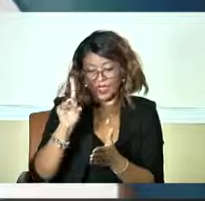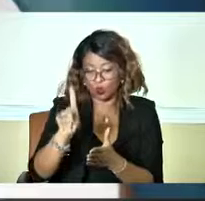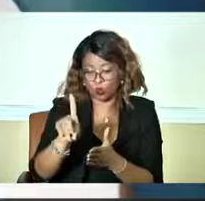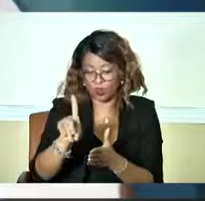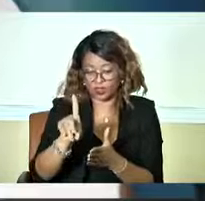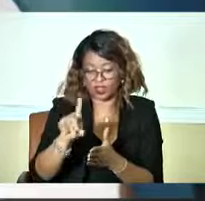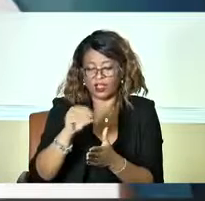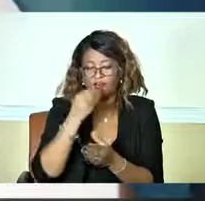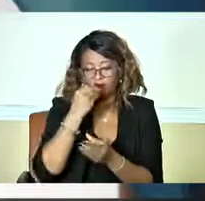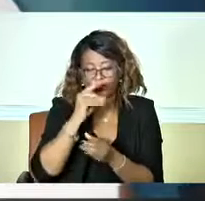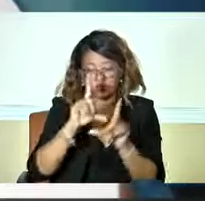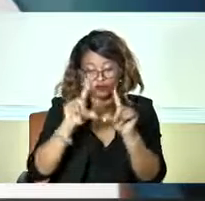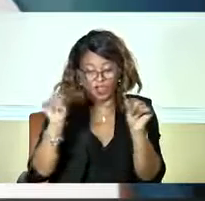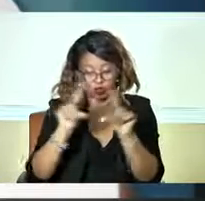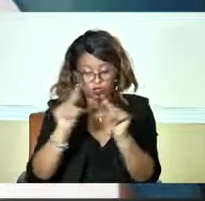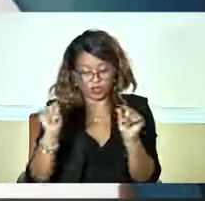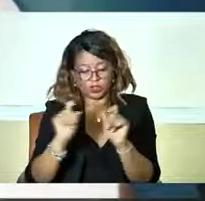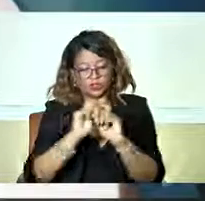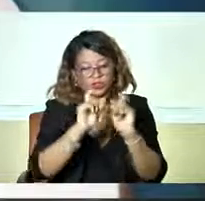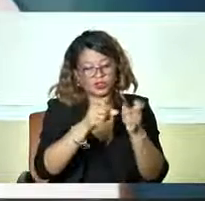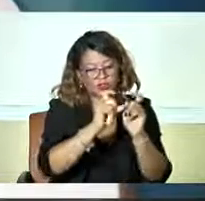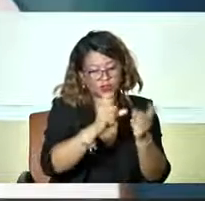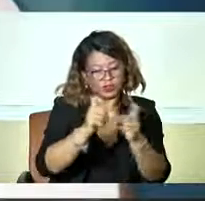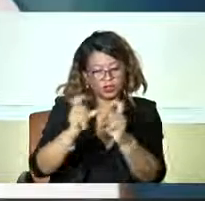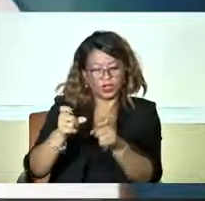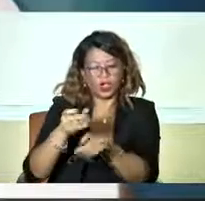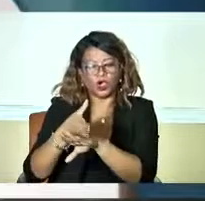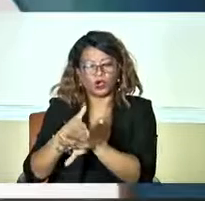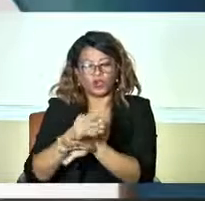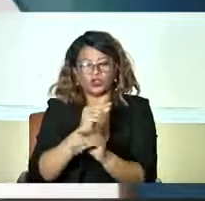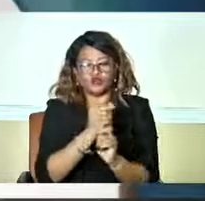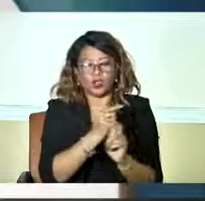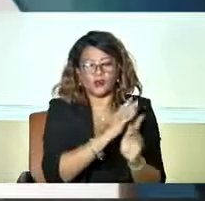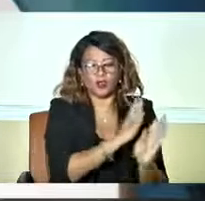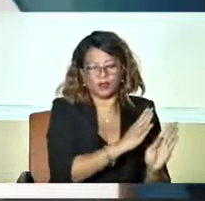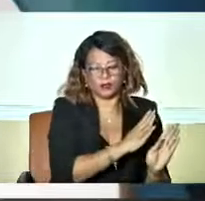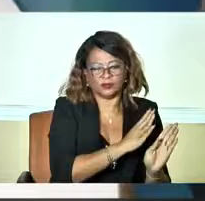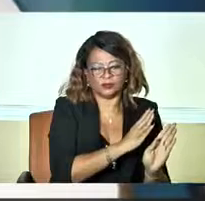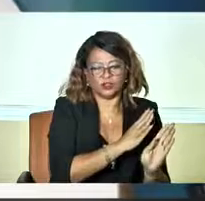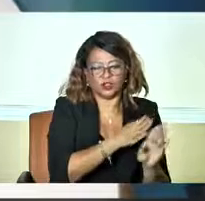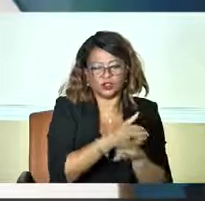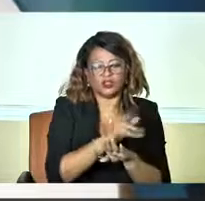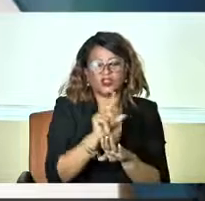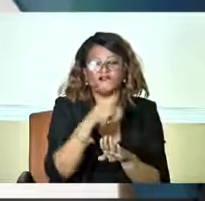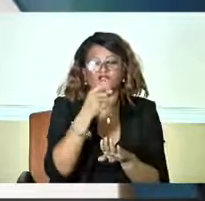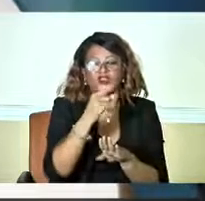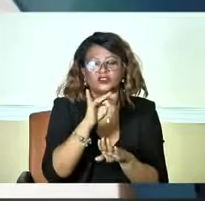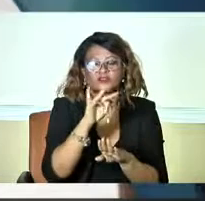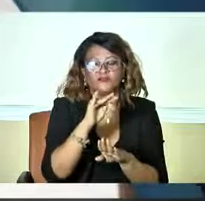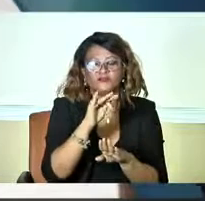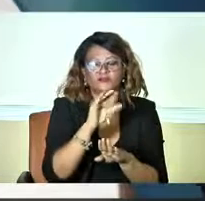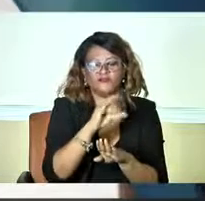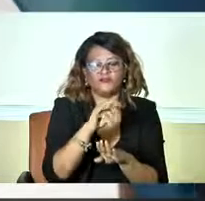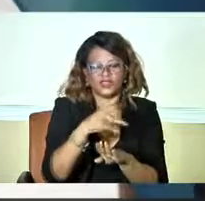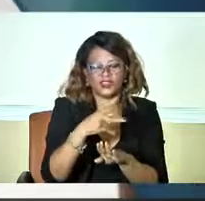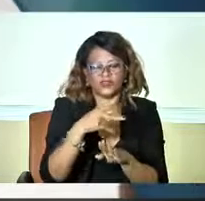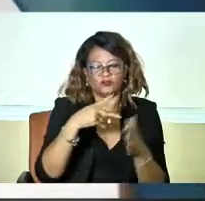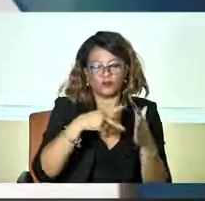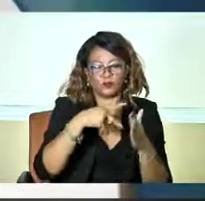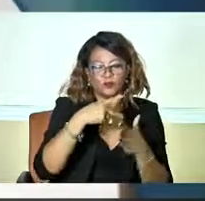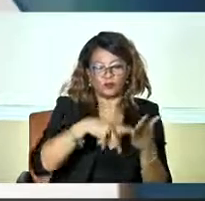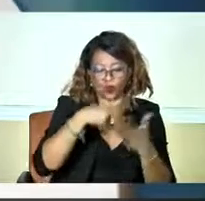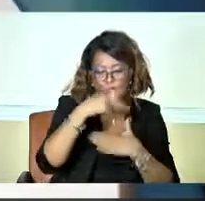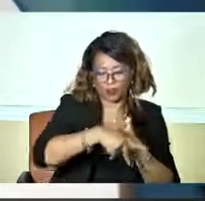35,981 food vouchers were distributed across Grand Bahama during the first phase of the project, or the